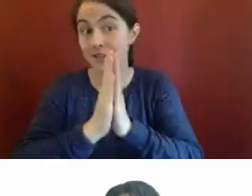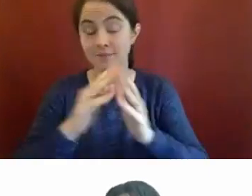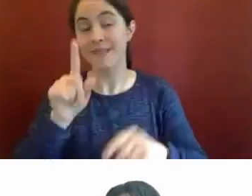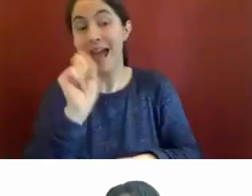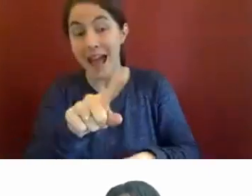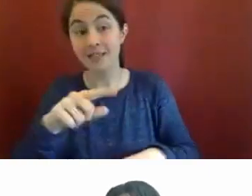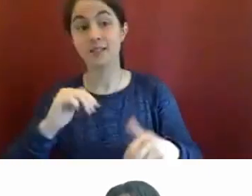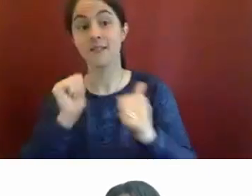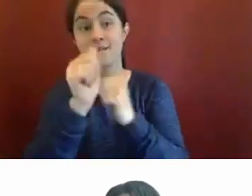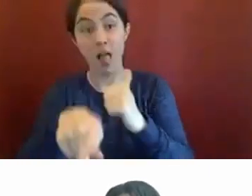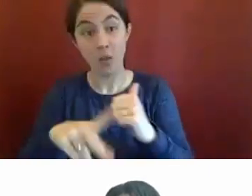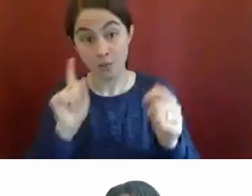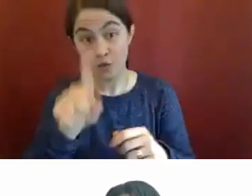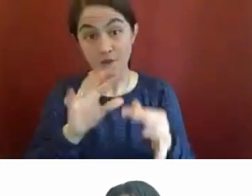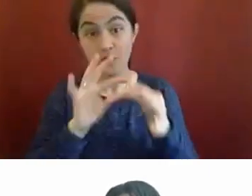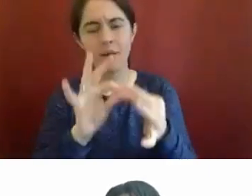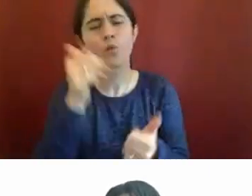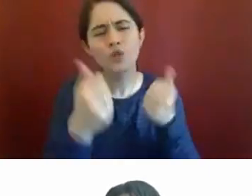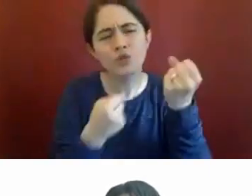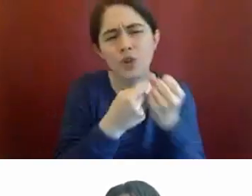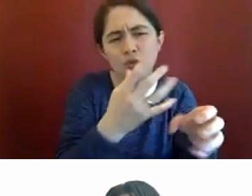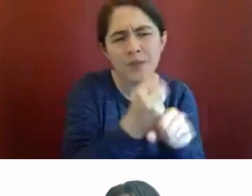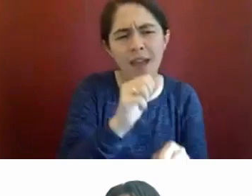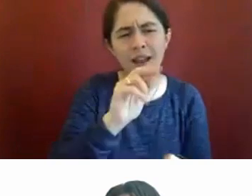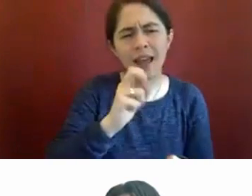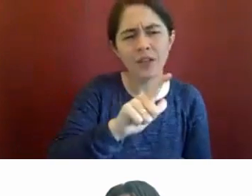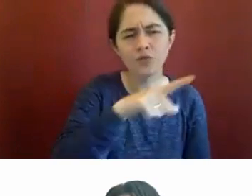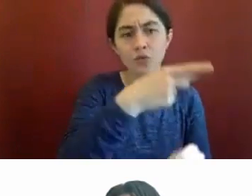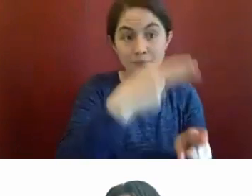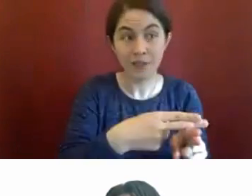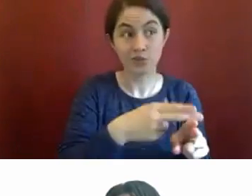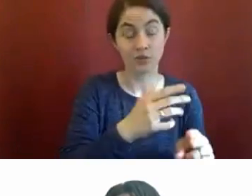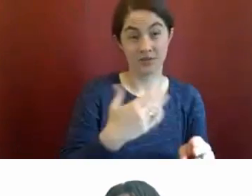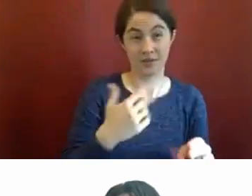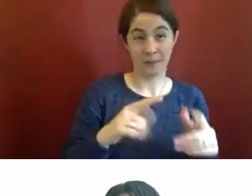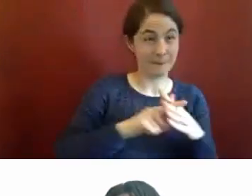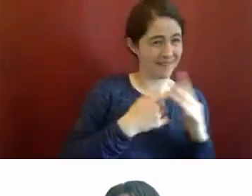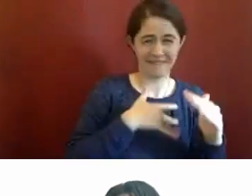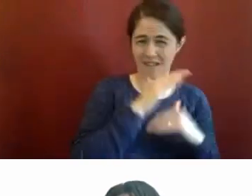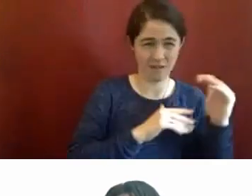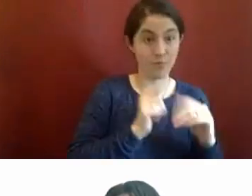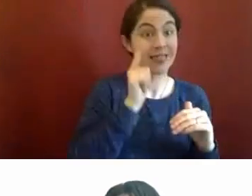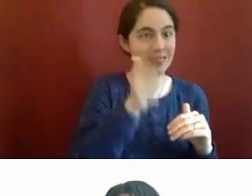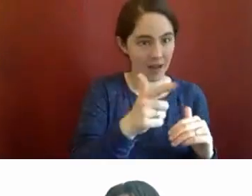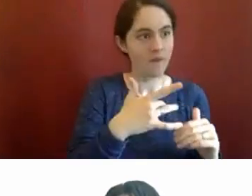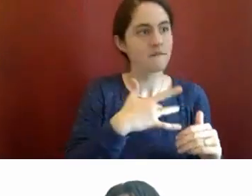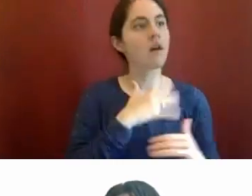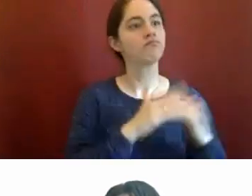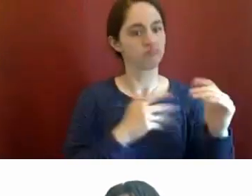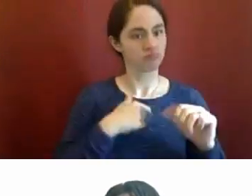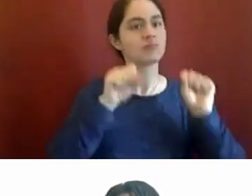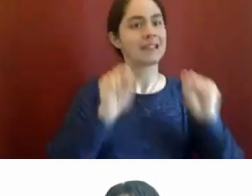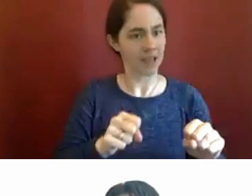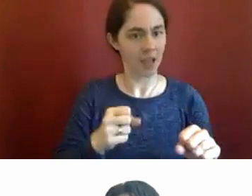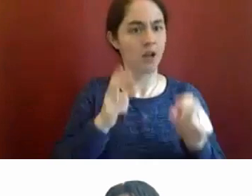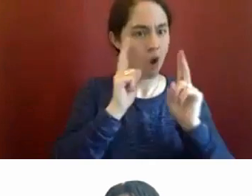supports did you receive, Angel, that lets you feel comfortable that, yes, I can do an honors AP course? And